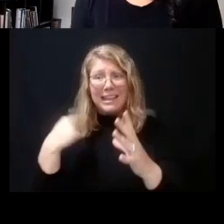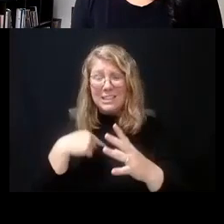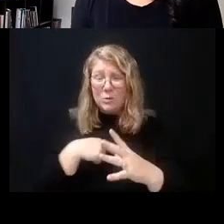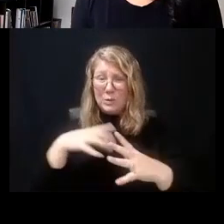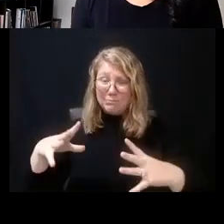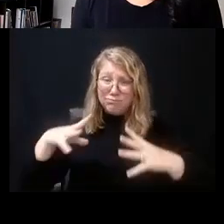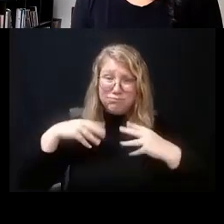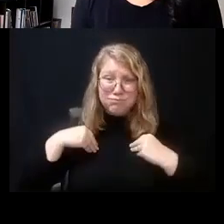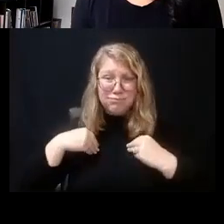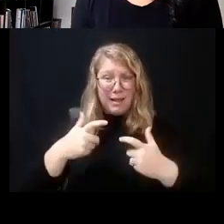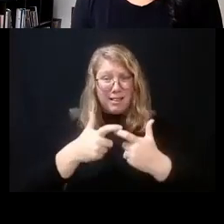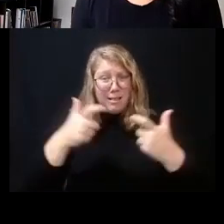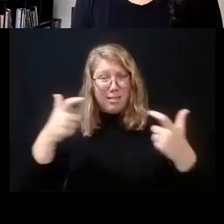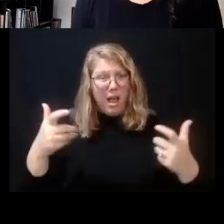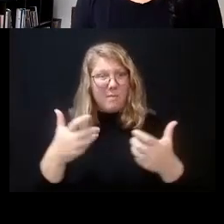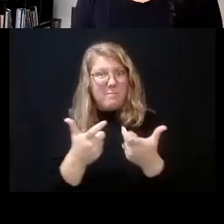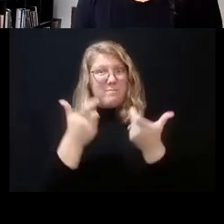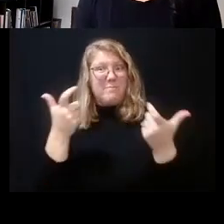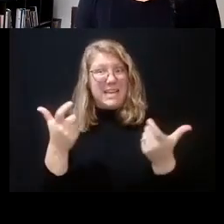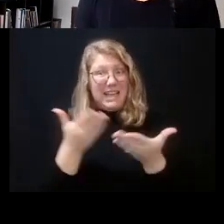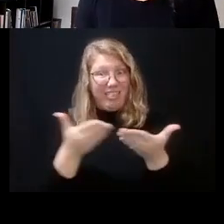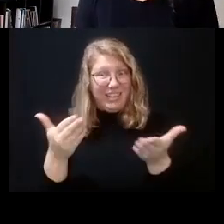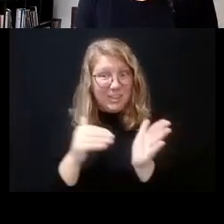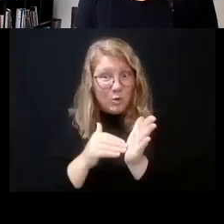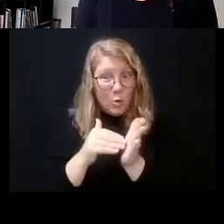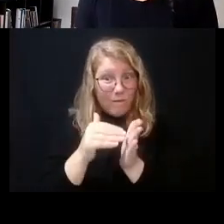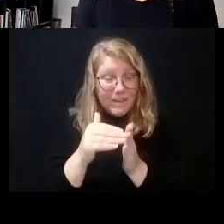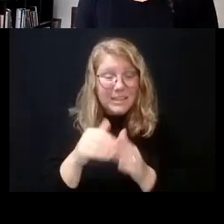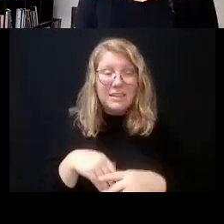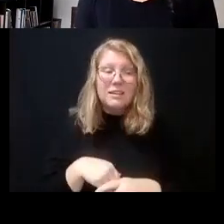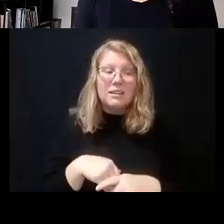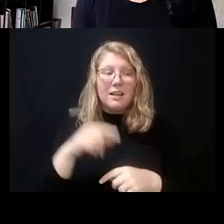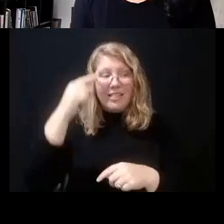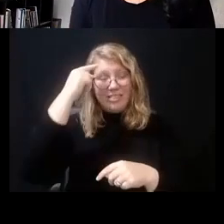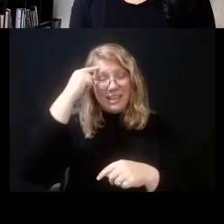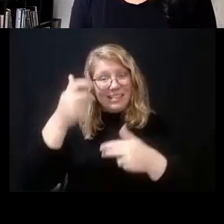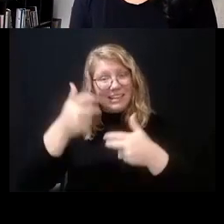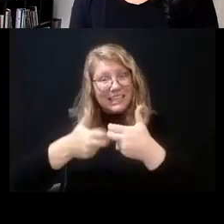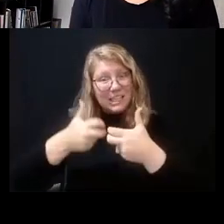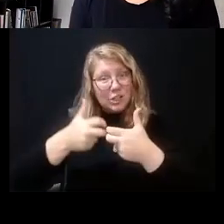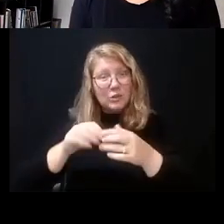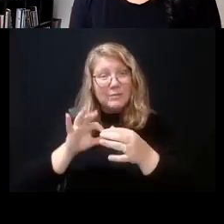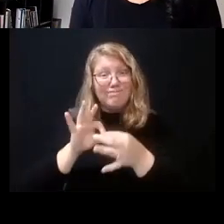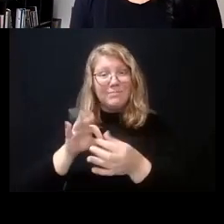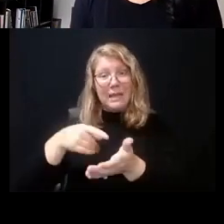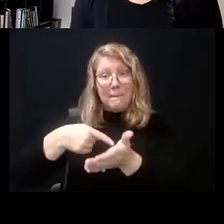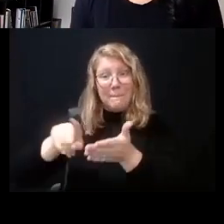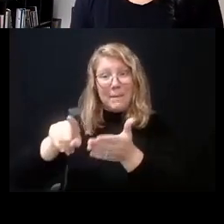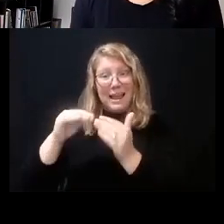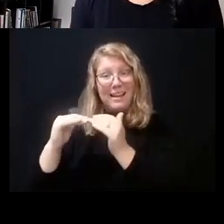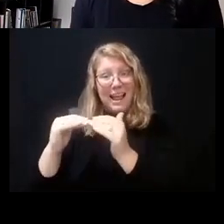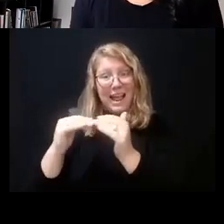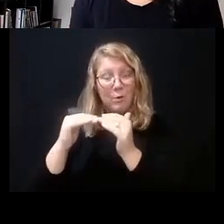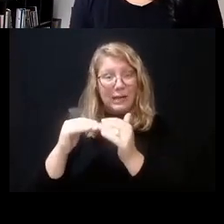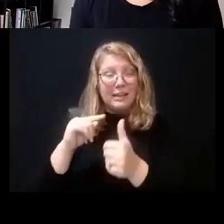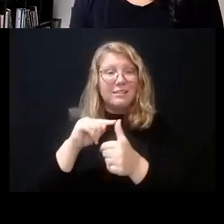time. And I think this issue of like pay equity and thinking about like, how can